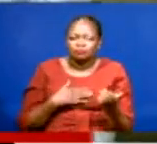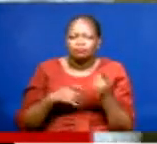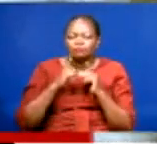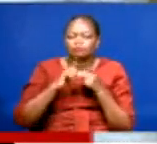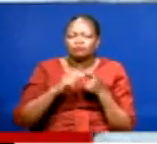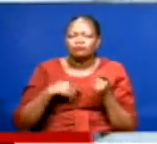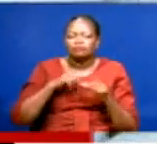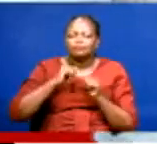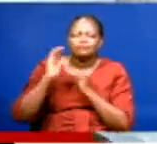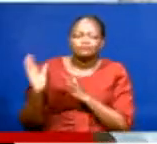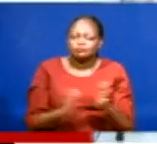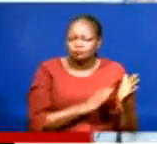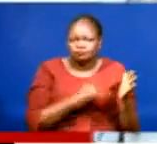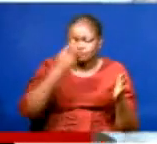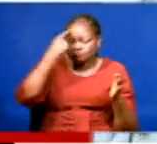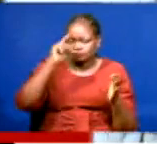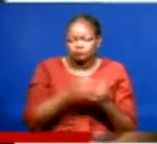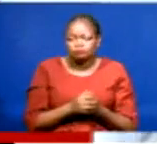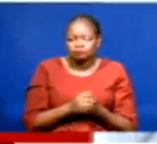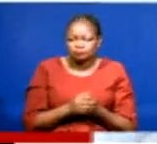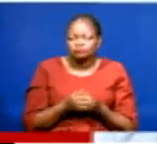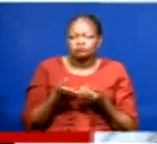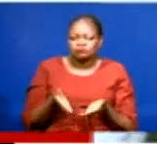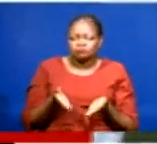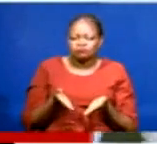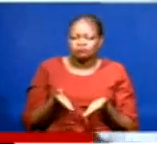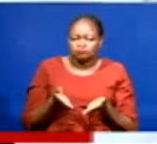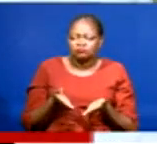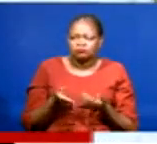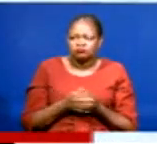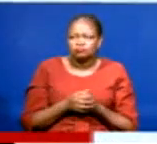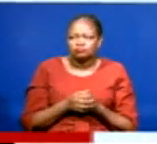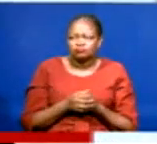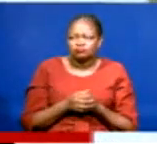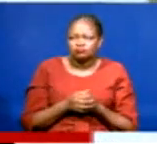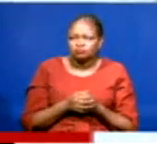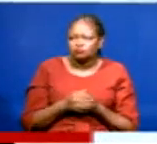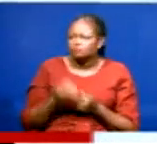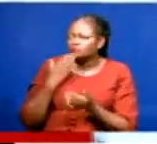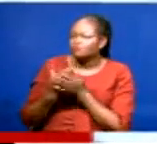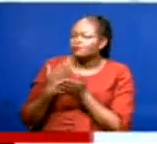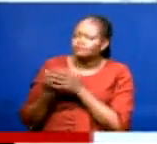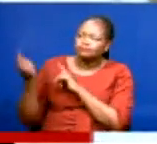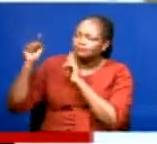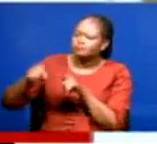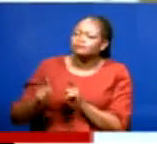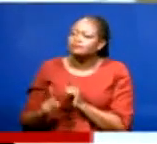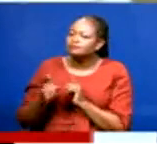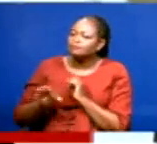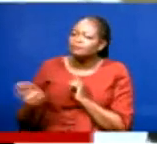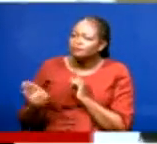her preparations for the upcoming bout. Sarah, thank you so much for joining us on Sports Check this lovely